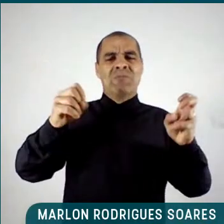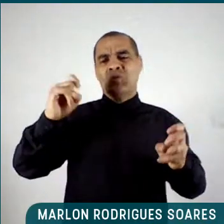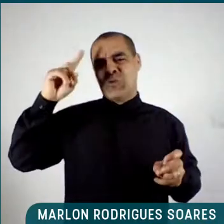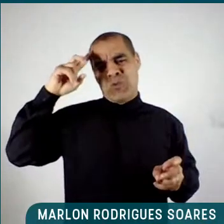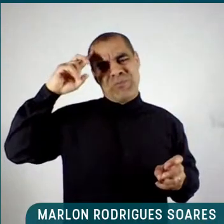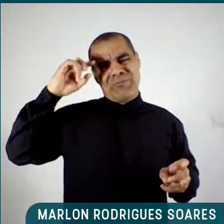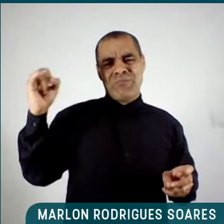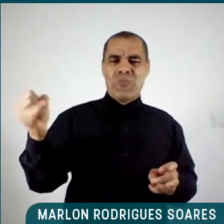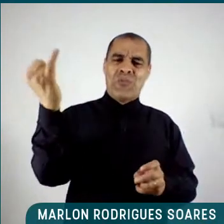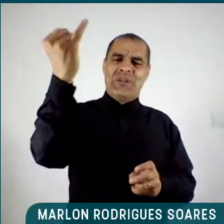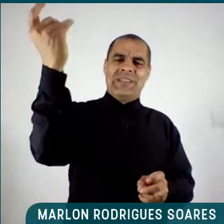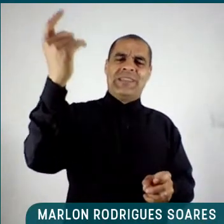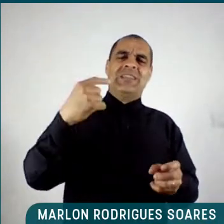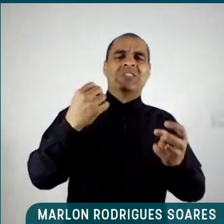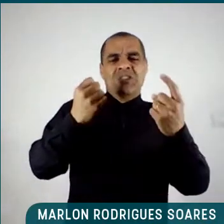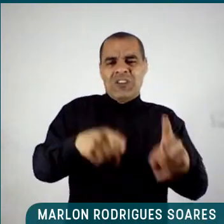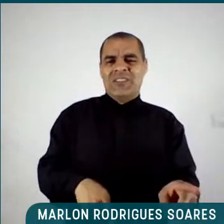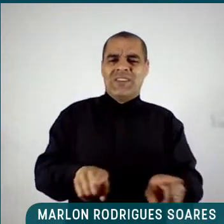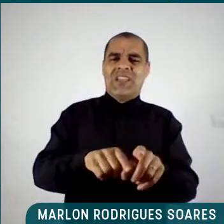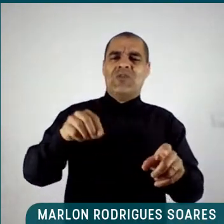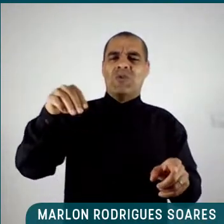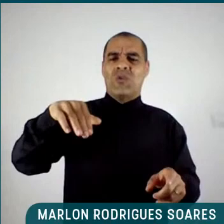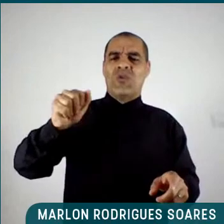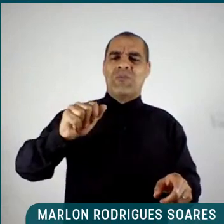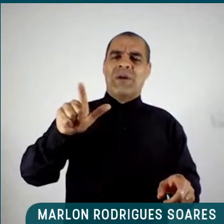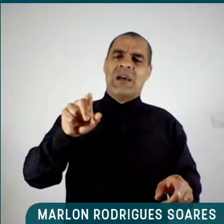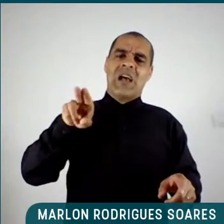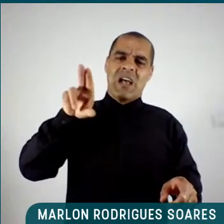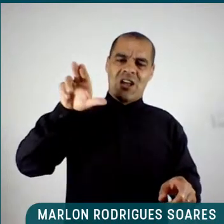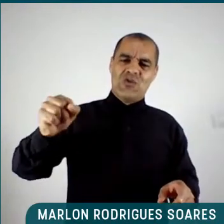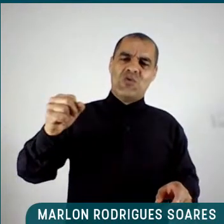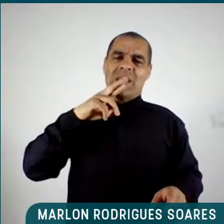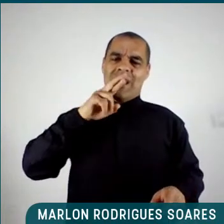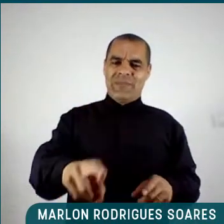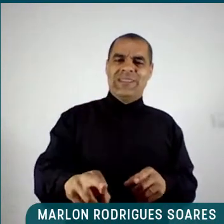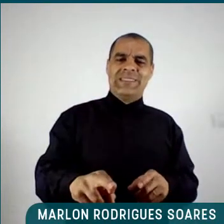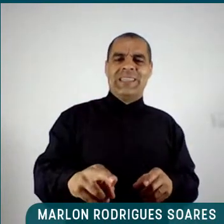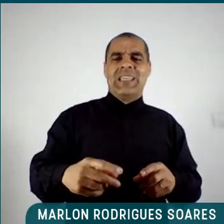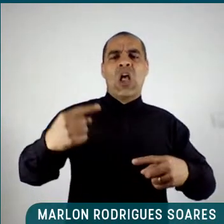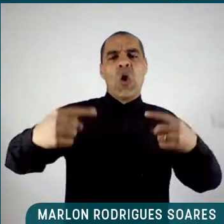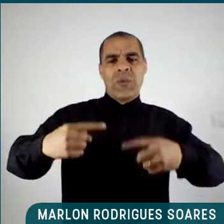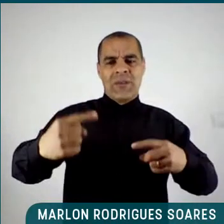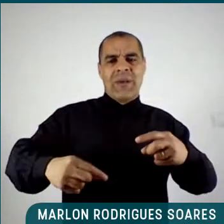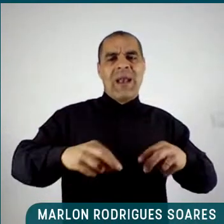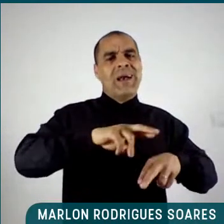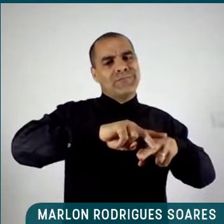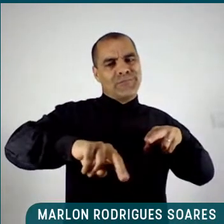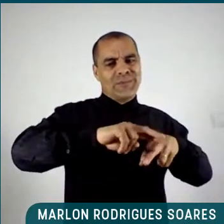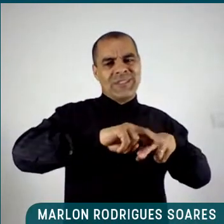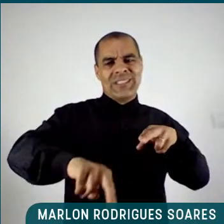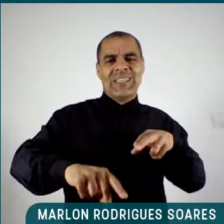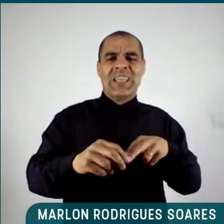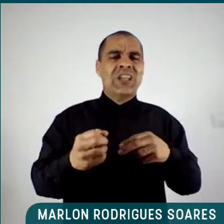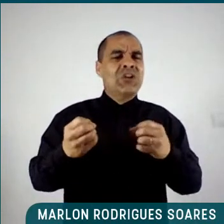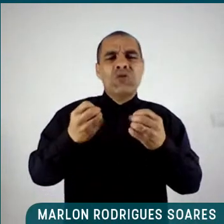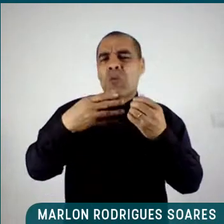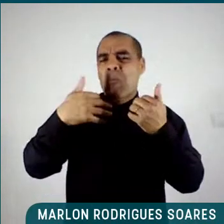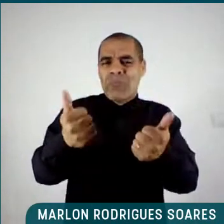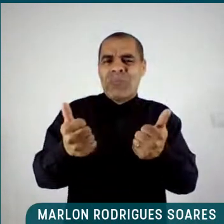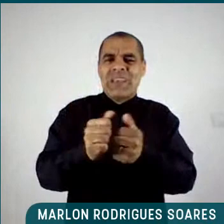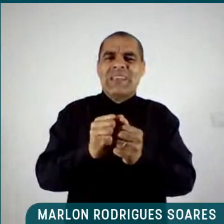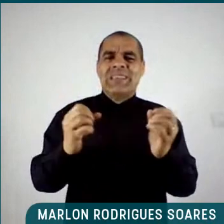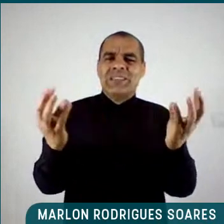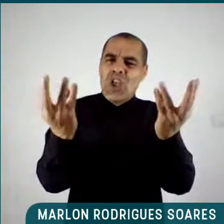nos representa represent very internacionalmente important também, agenda in this diante de context that is relações, very conforme challenging. de Malu, you paridade.